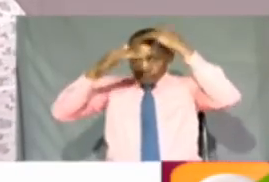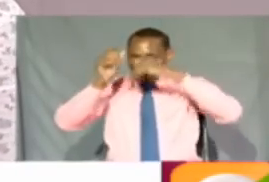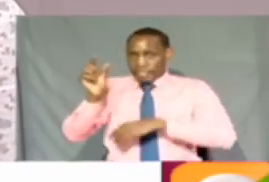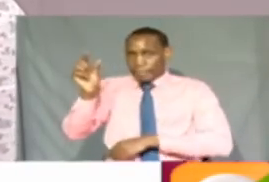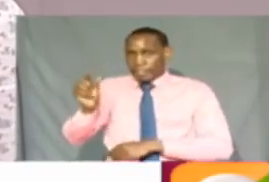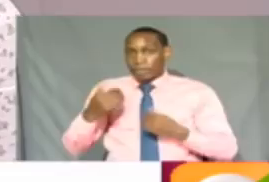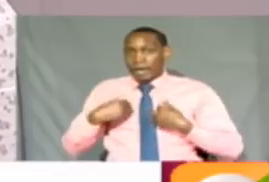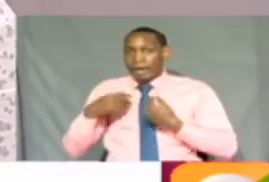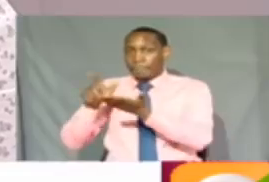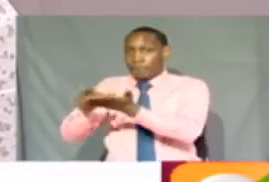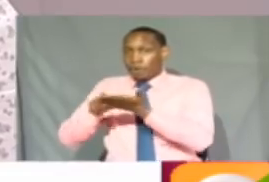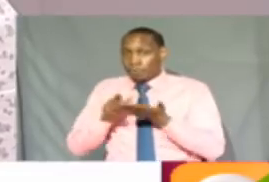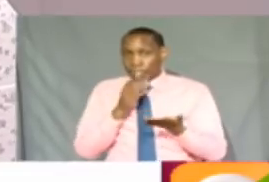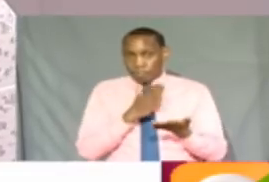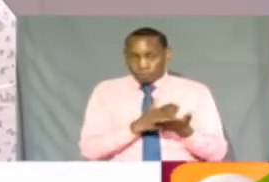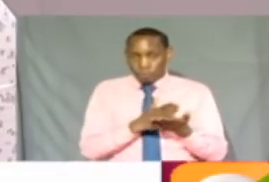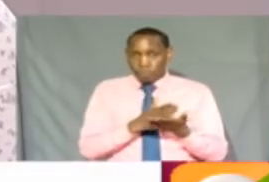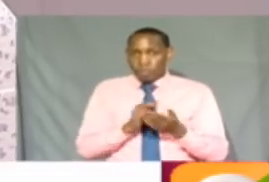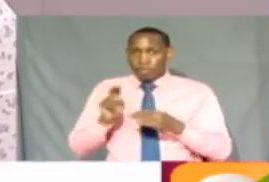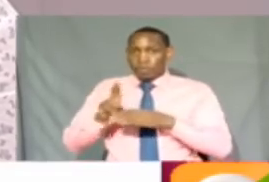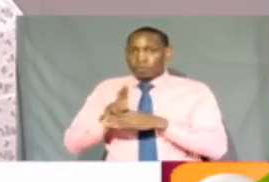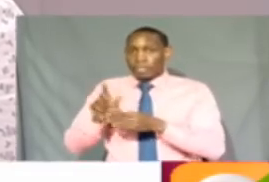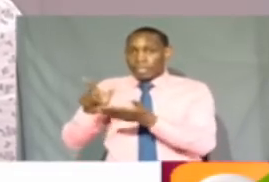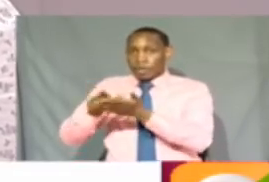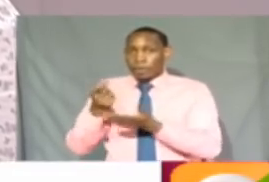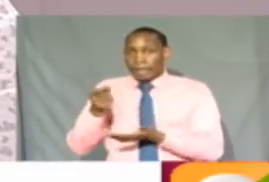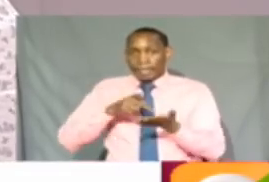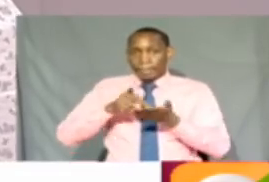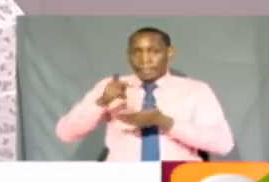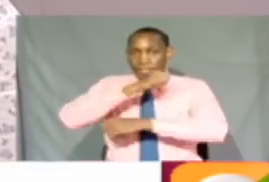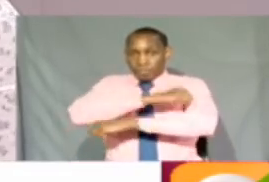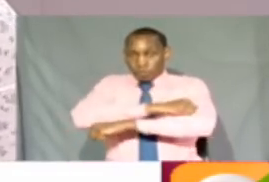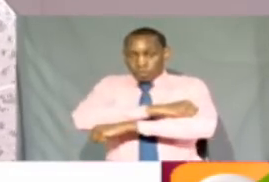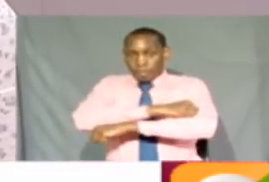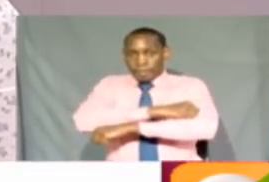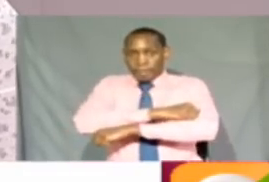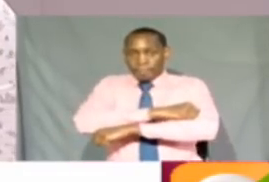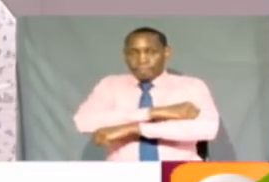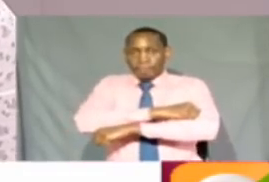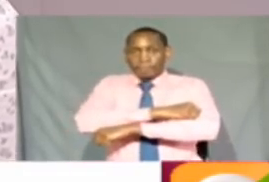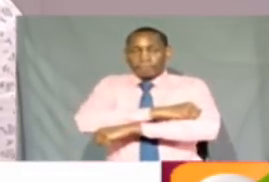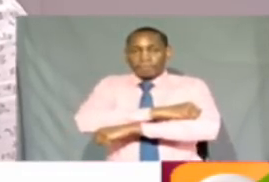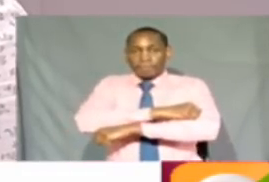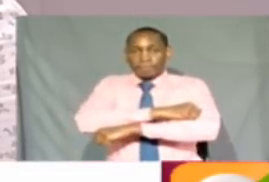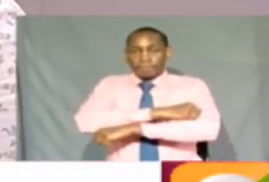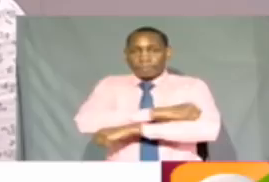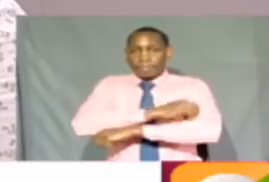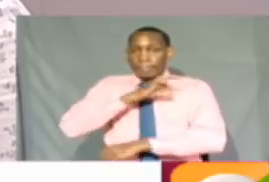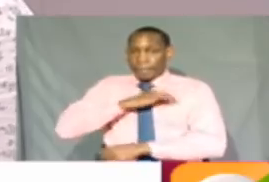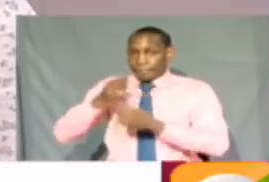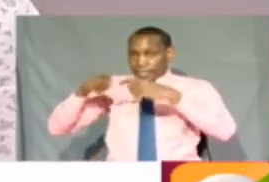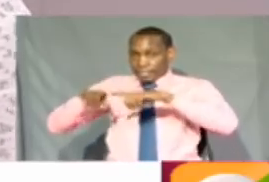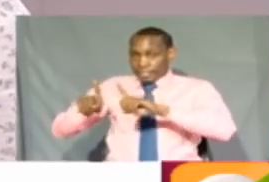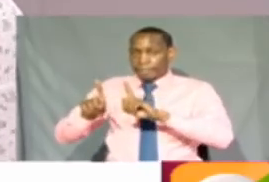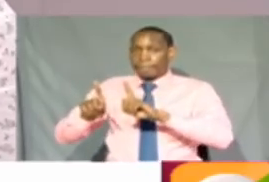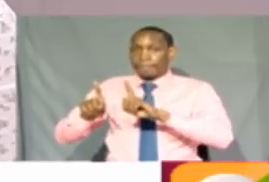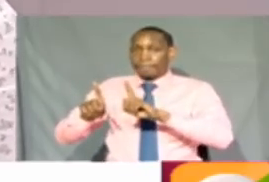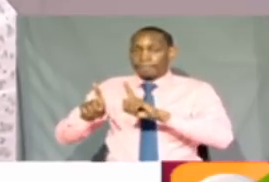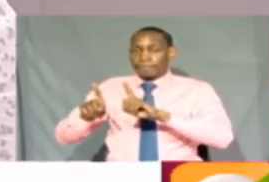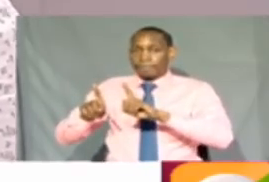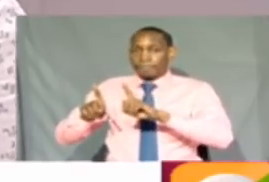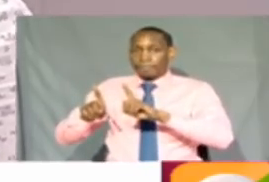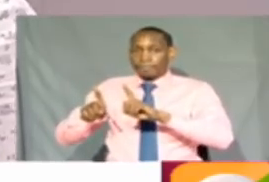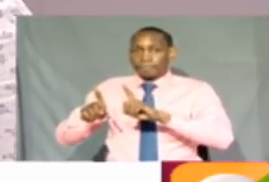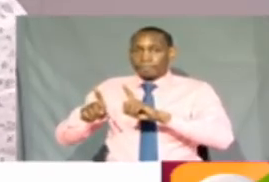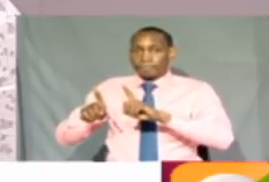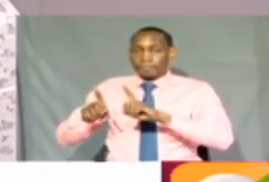you have a help loan, right? You're using help money, okay? You're paying your school fees. Of course, you need to look good, not even for anyone else, for yourself, right? Mm. You need to look